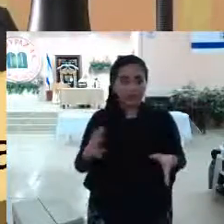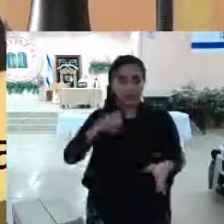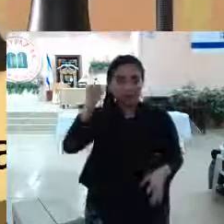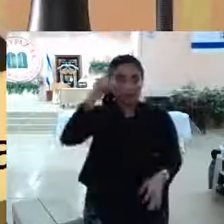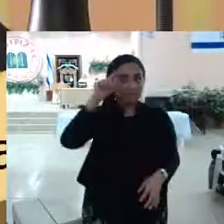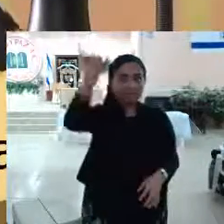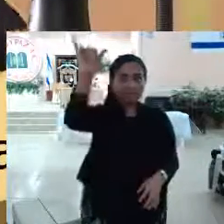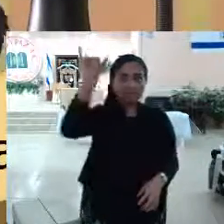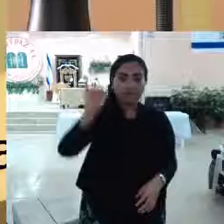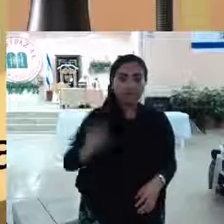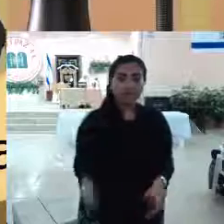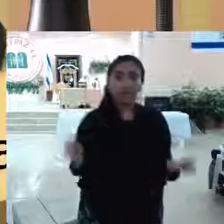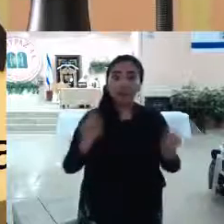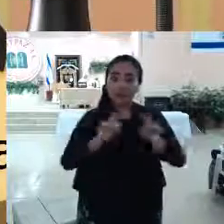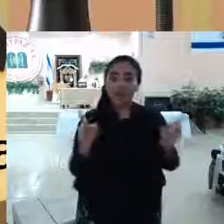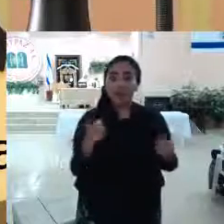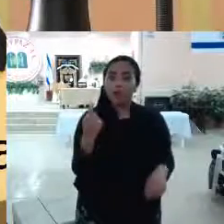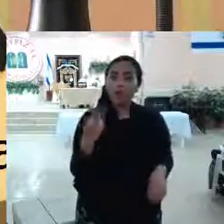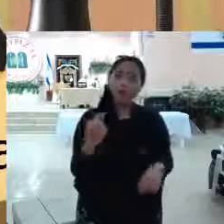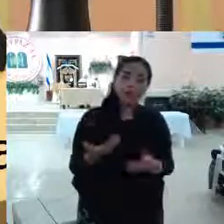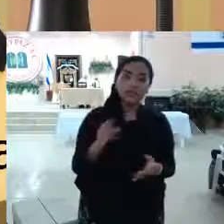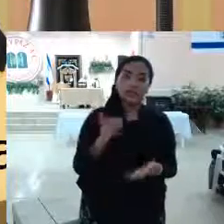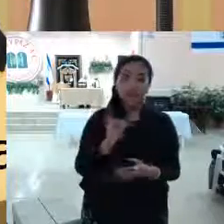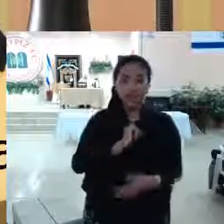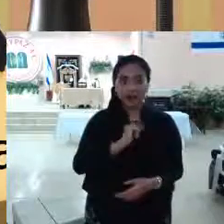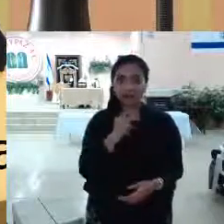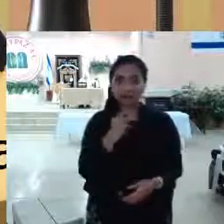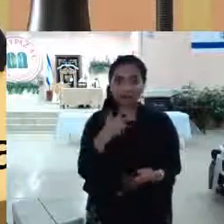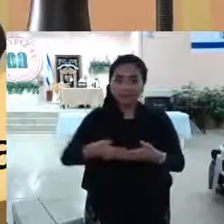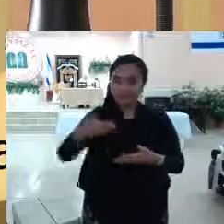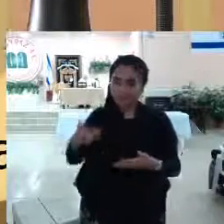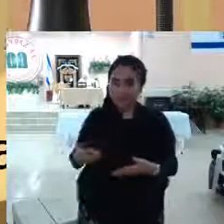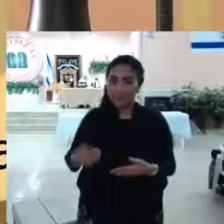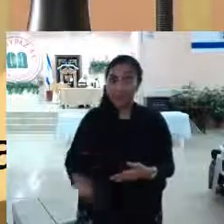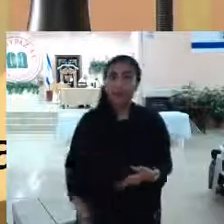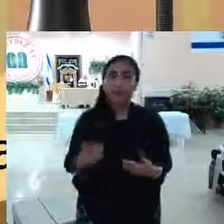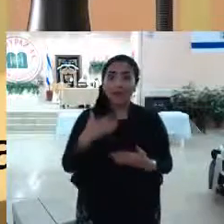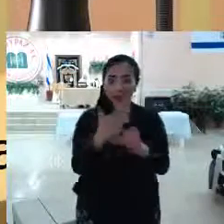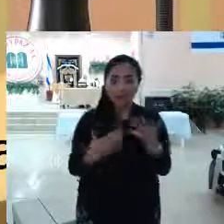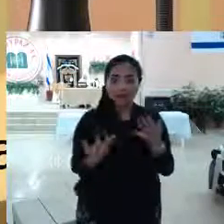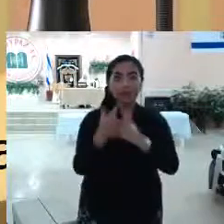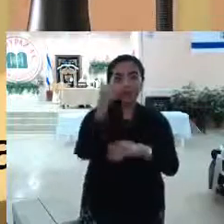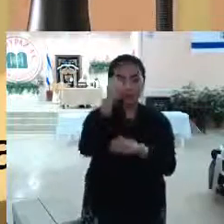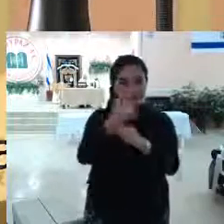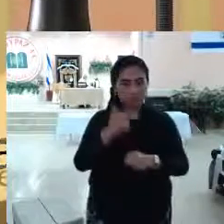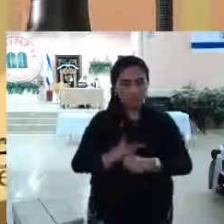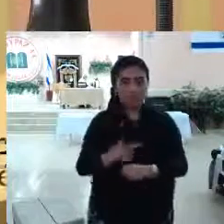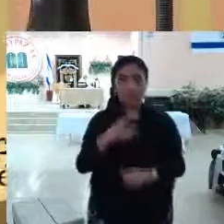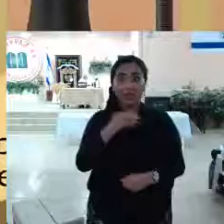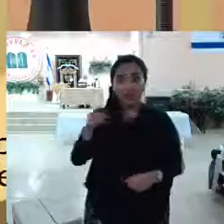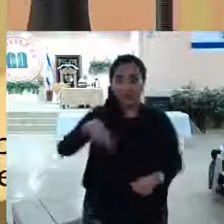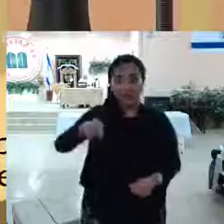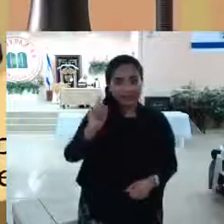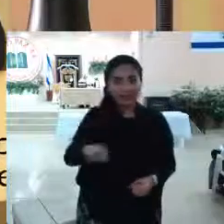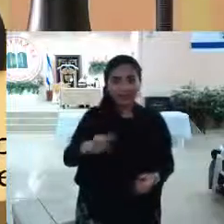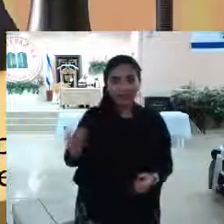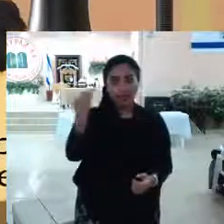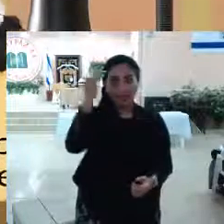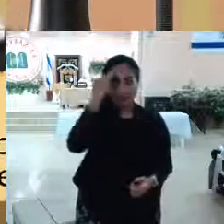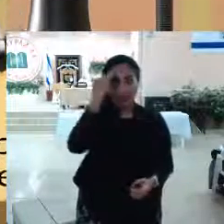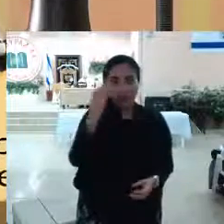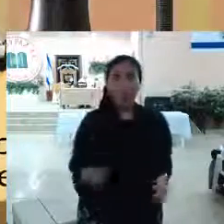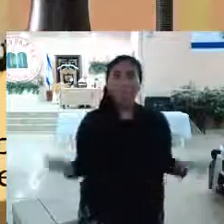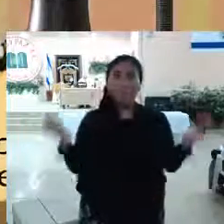infinita, infinite. sino simplemente lo But que yo decía, what I said, hay hermanos nuevos there are new y ellos brothers, necesitan they saber need to